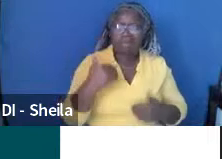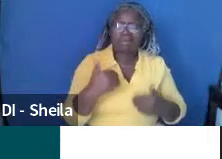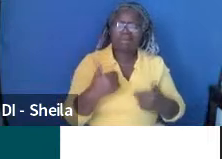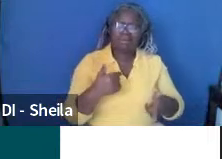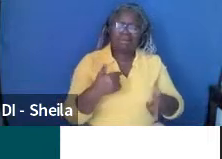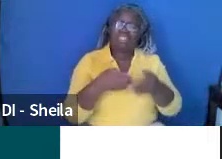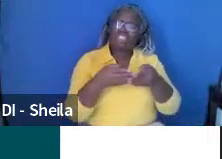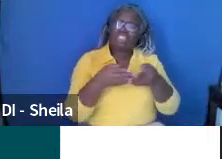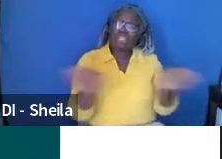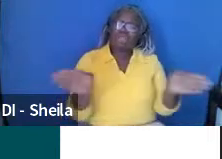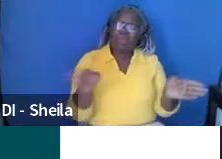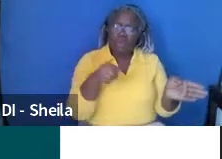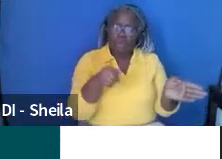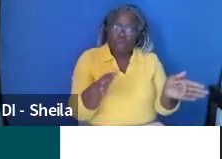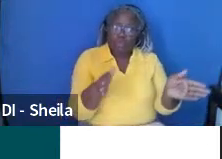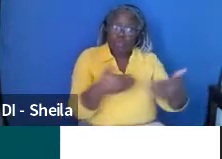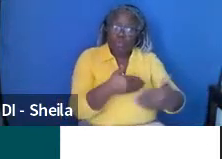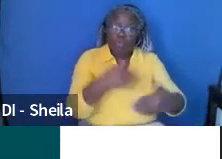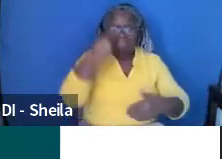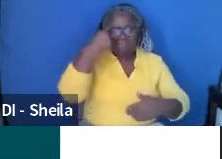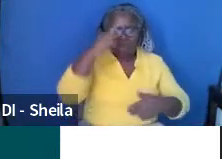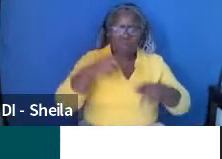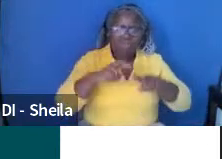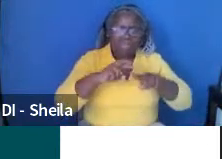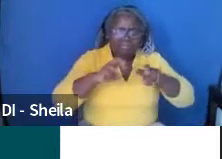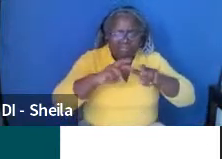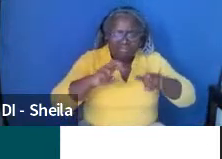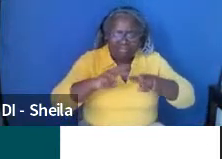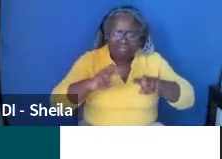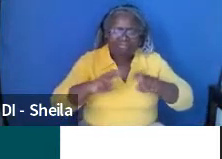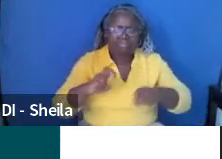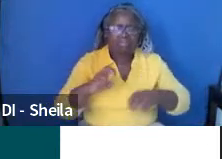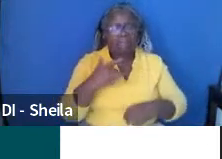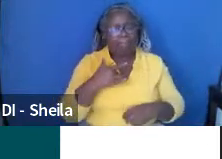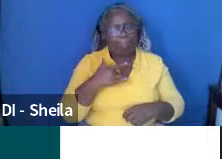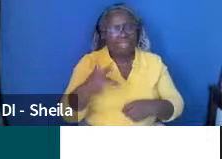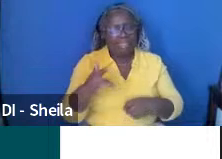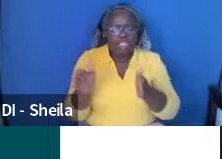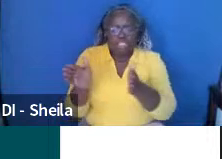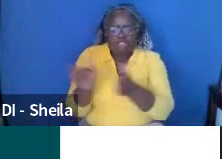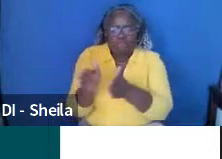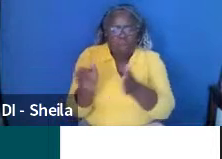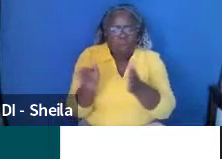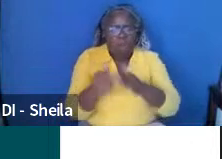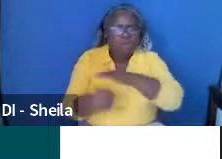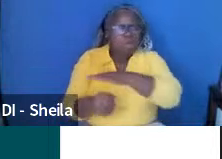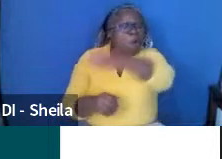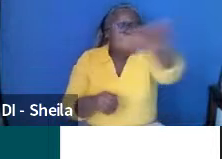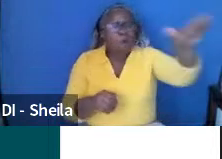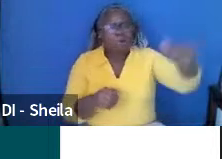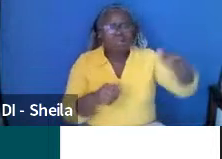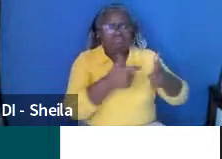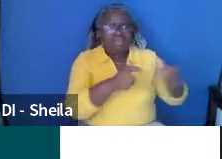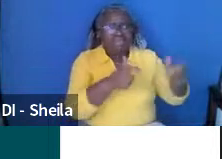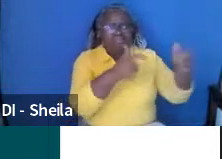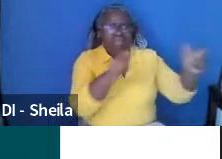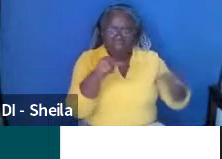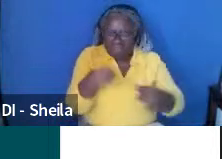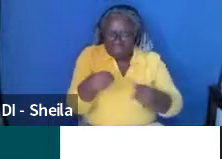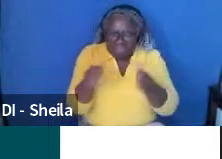tends to be the smallest of rooms that we work in. And everybody is trying to get